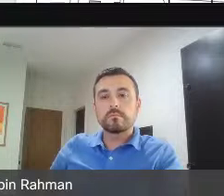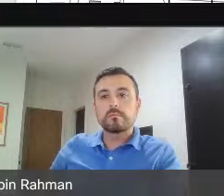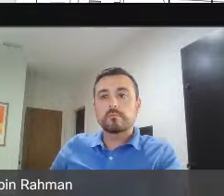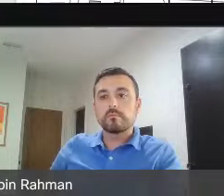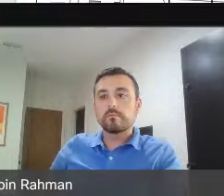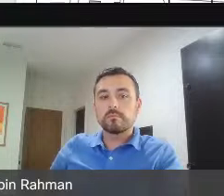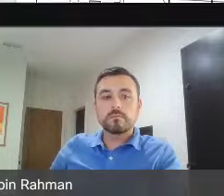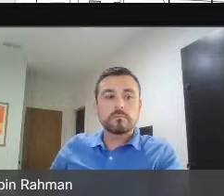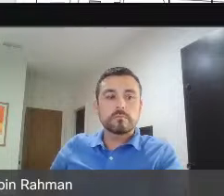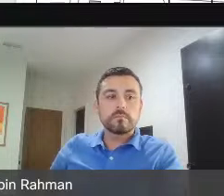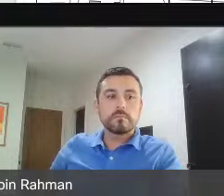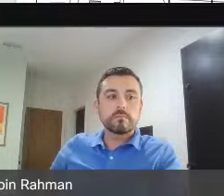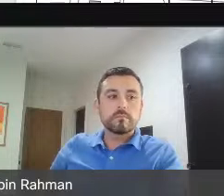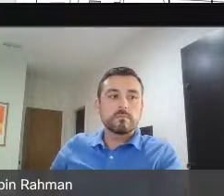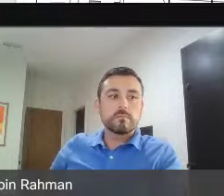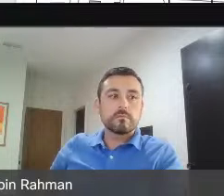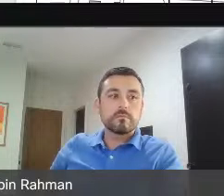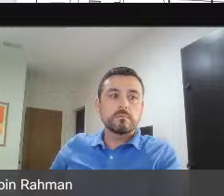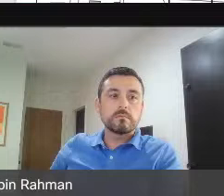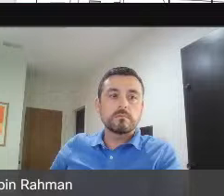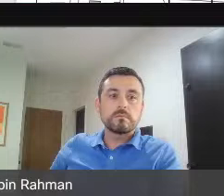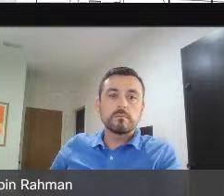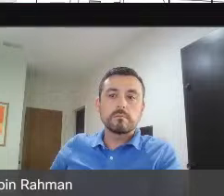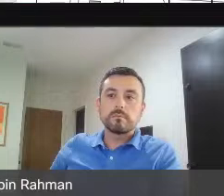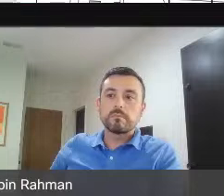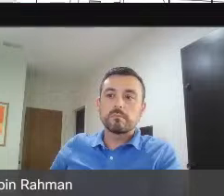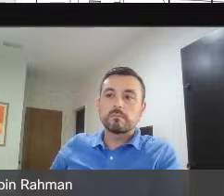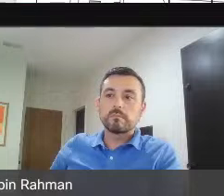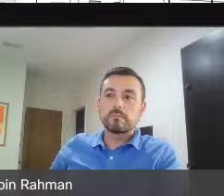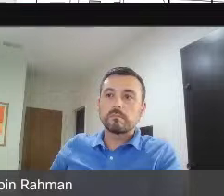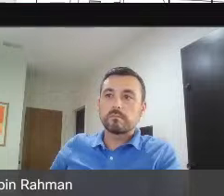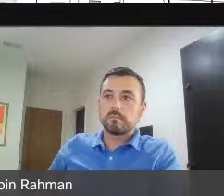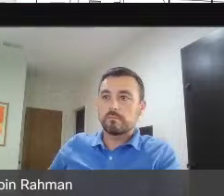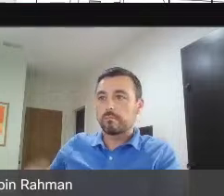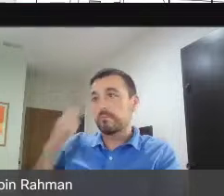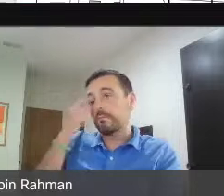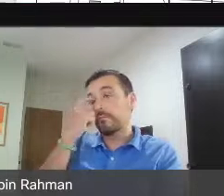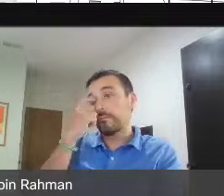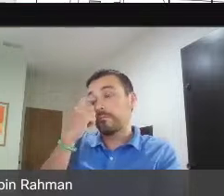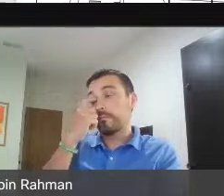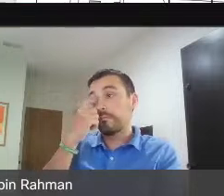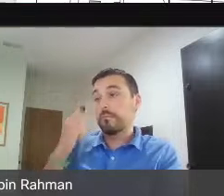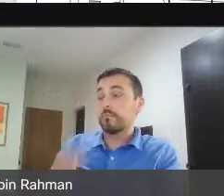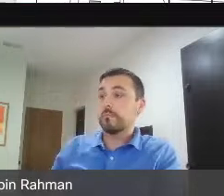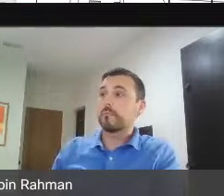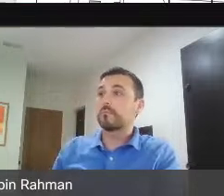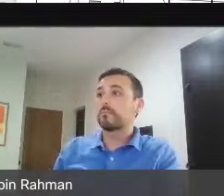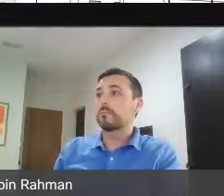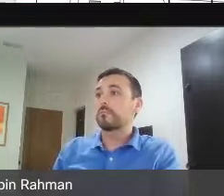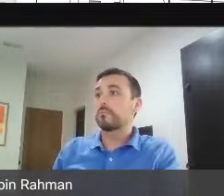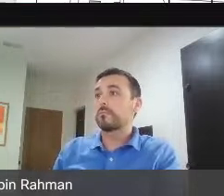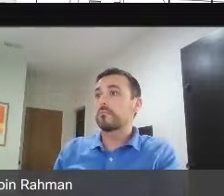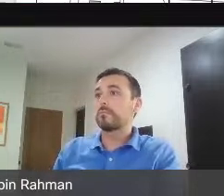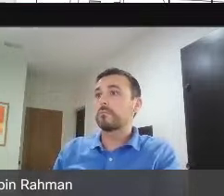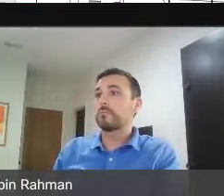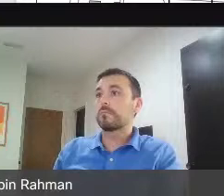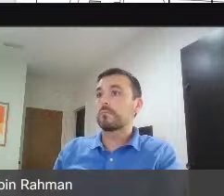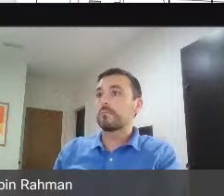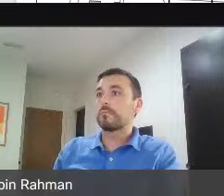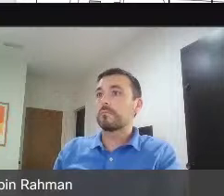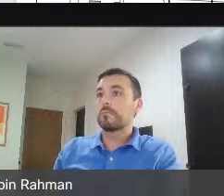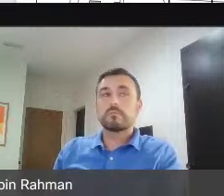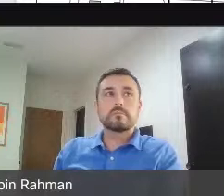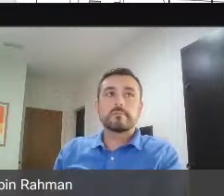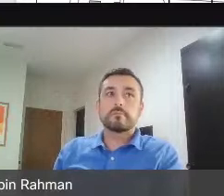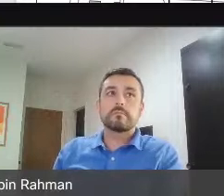the purported job source. So